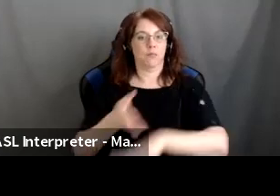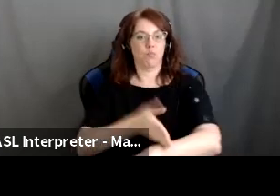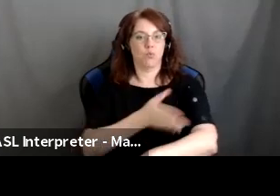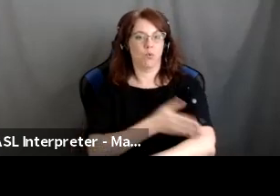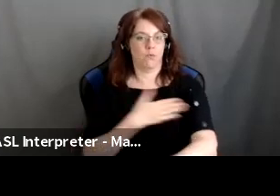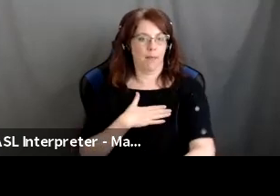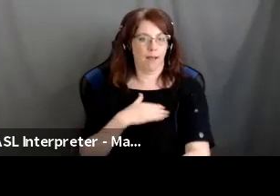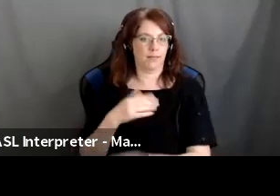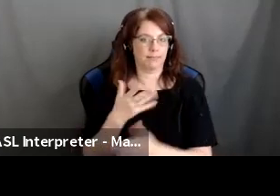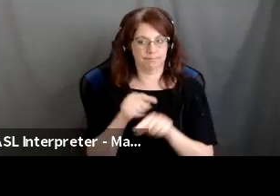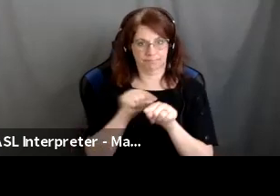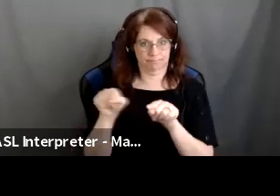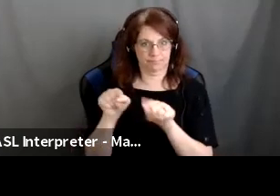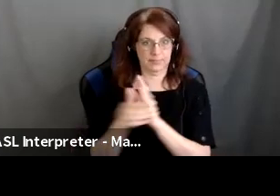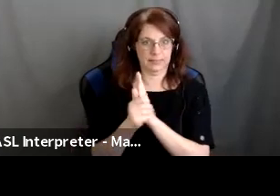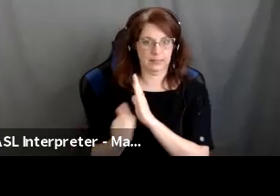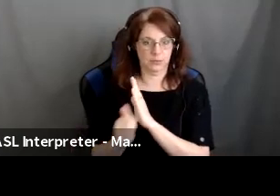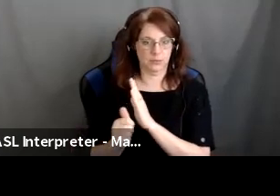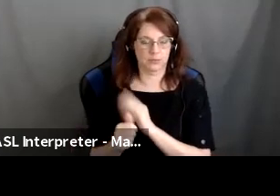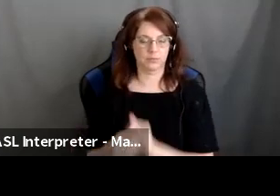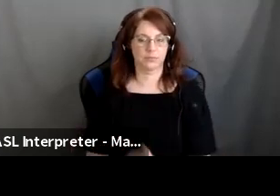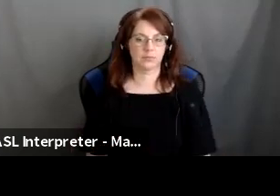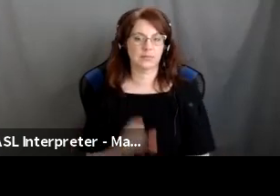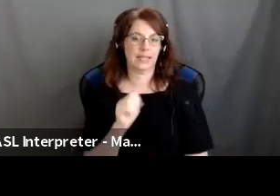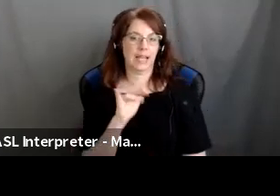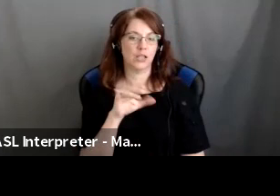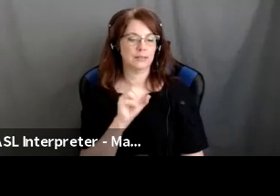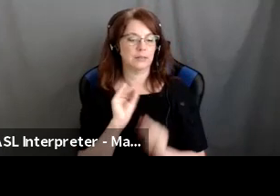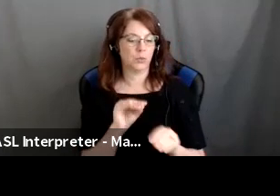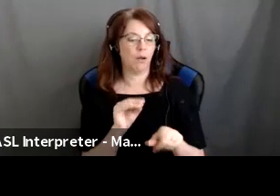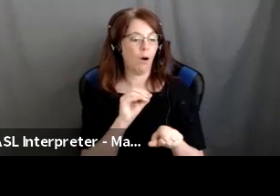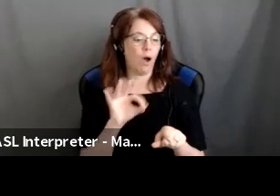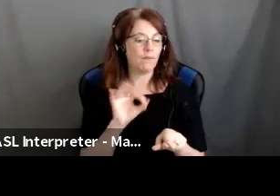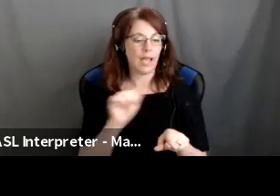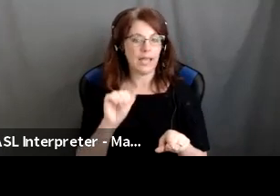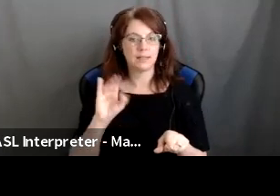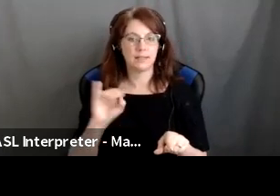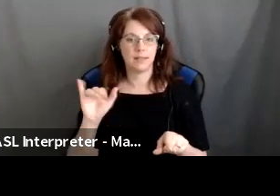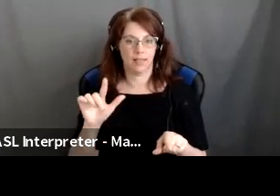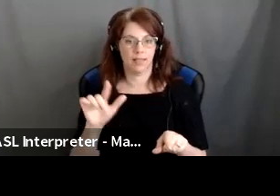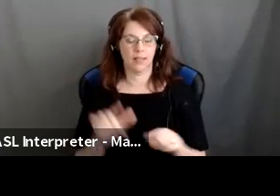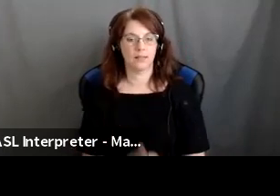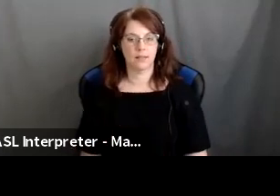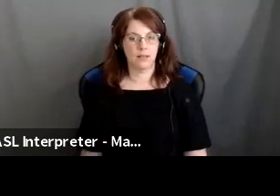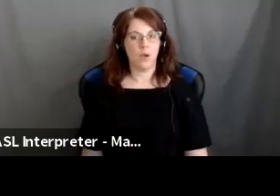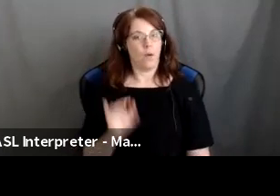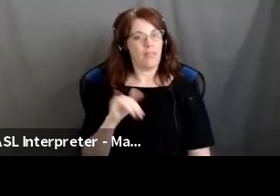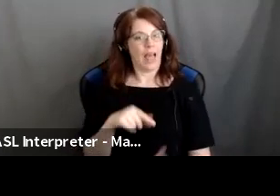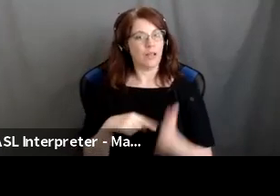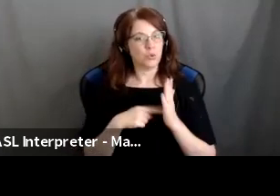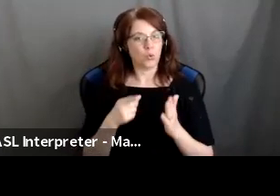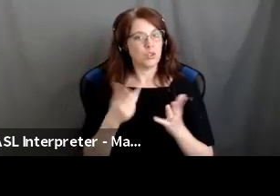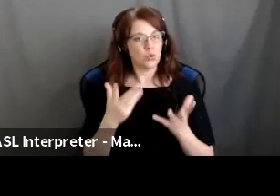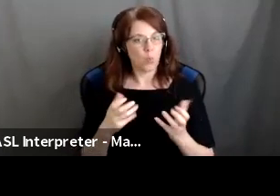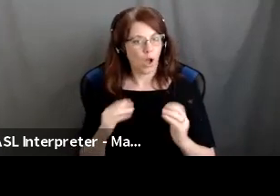And Arius puts, of a SIL. So that too shows that you want to move